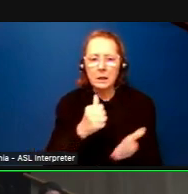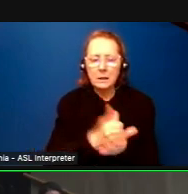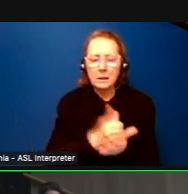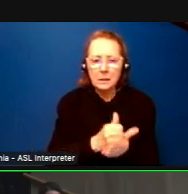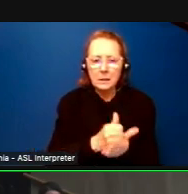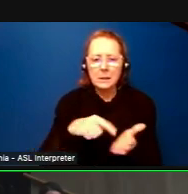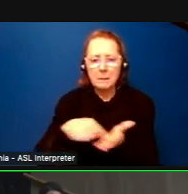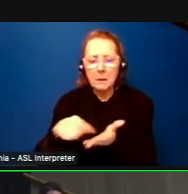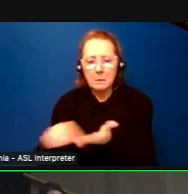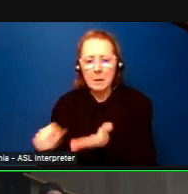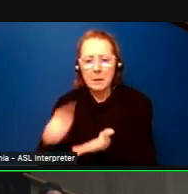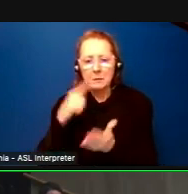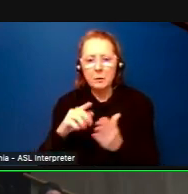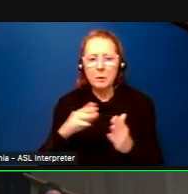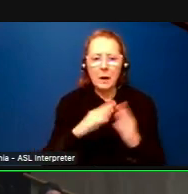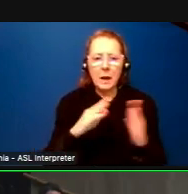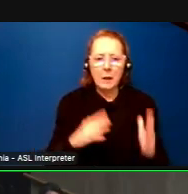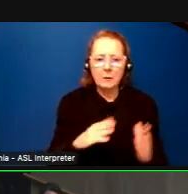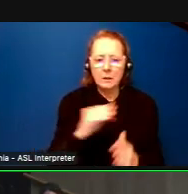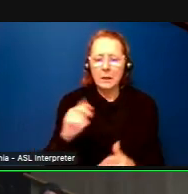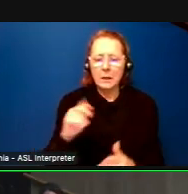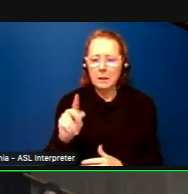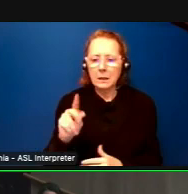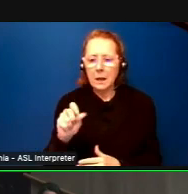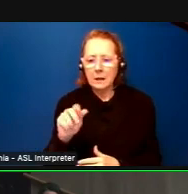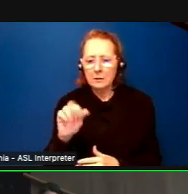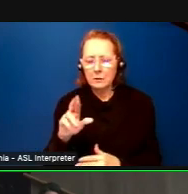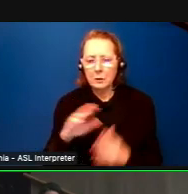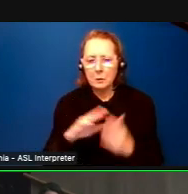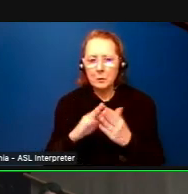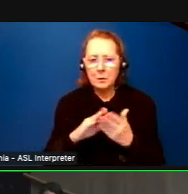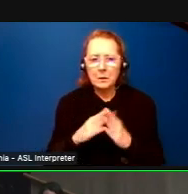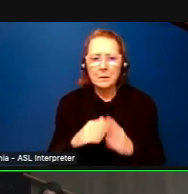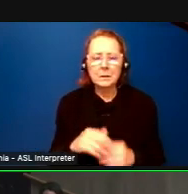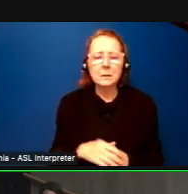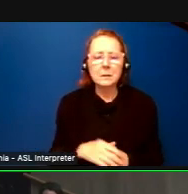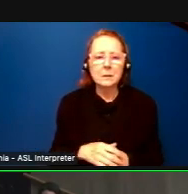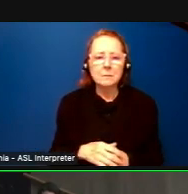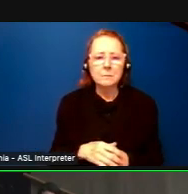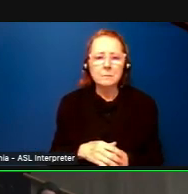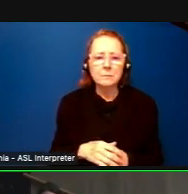Salem and Kaiser communities. And in a year's time, we're reaching about